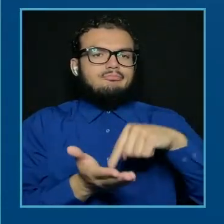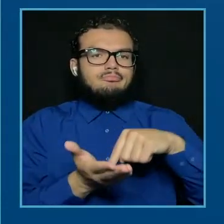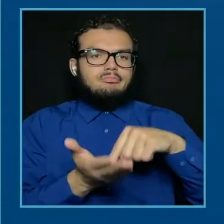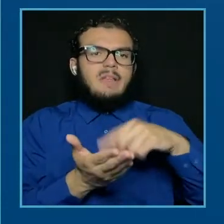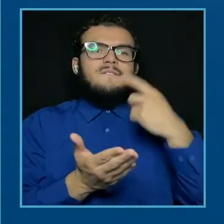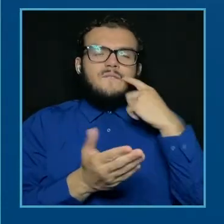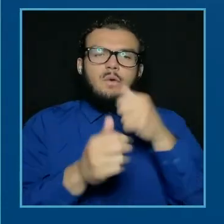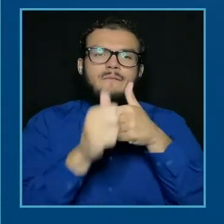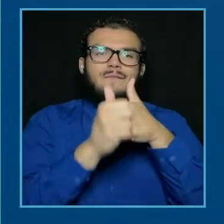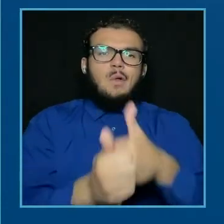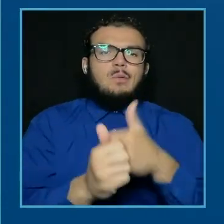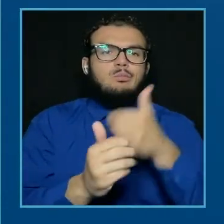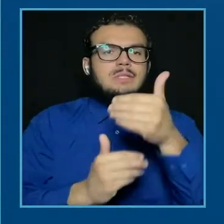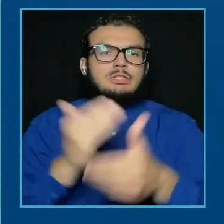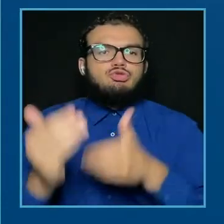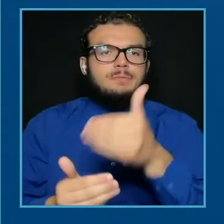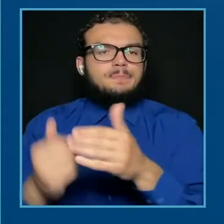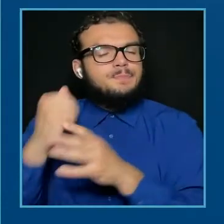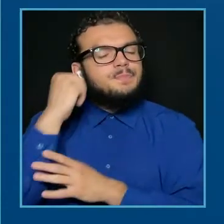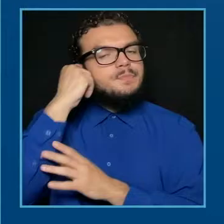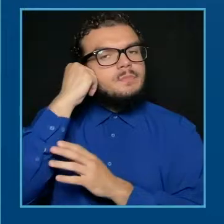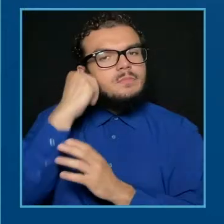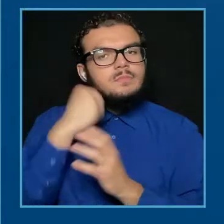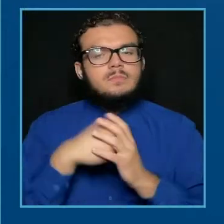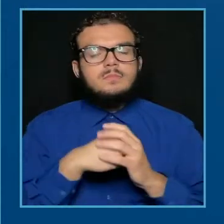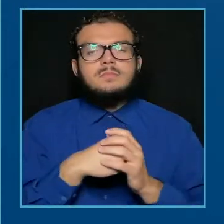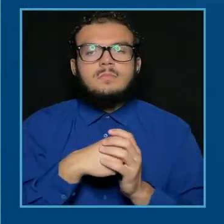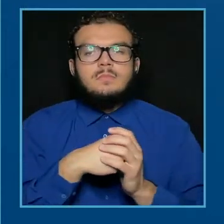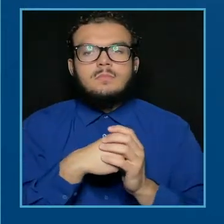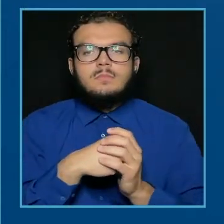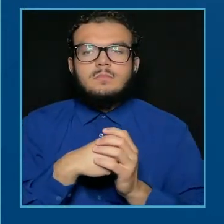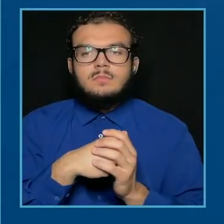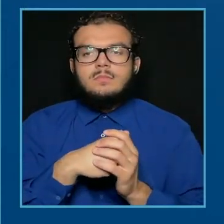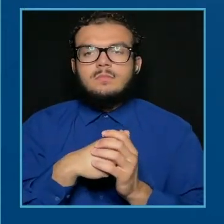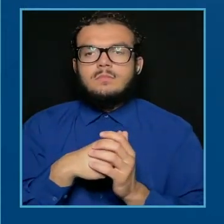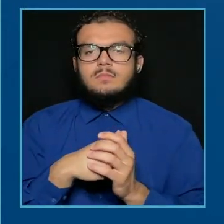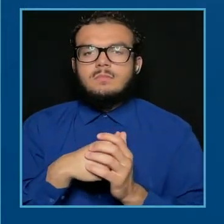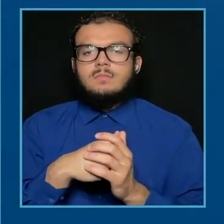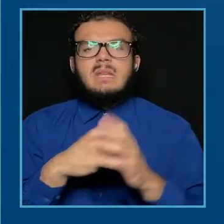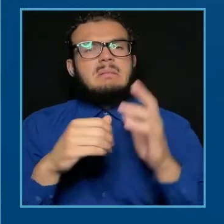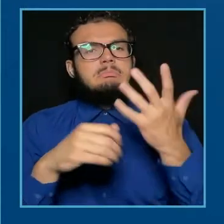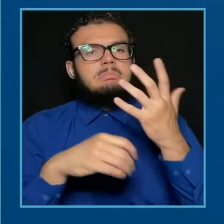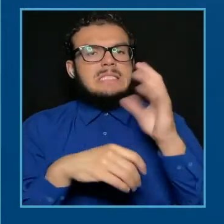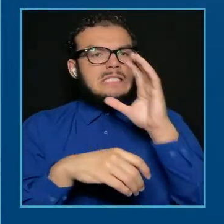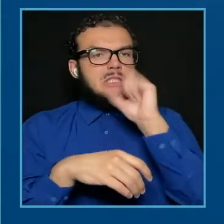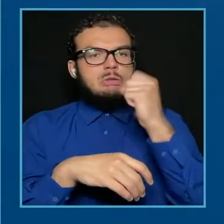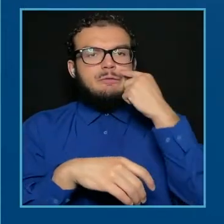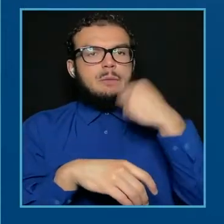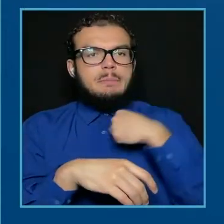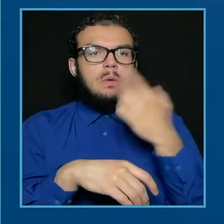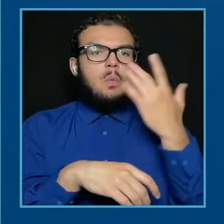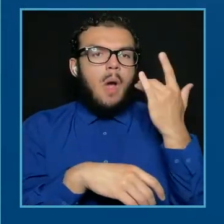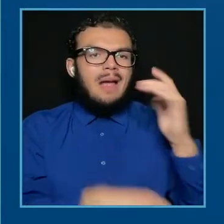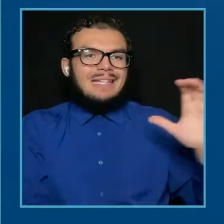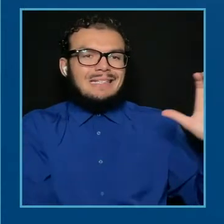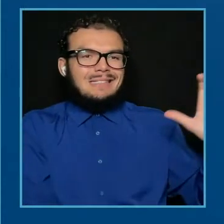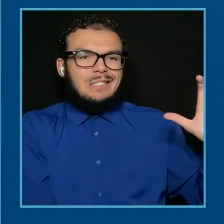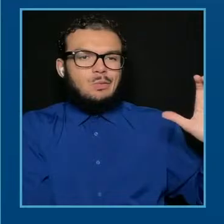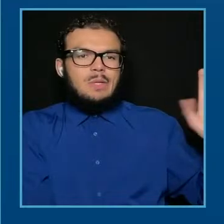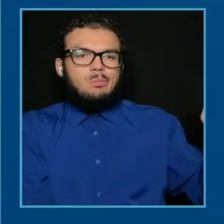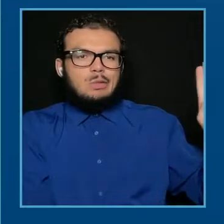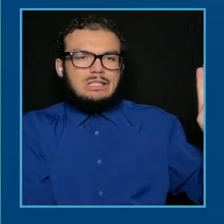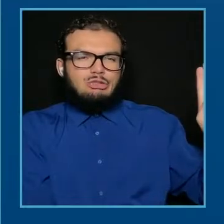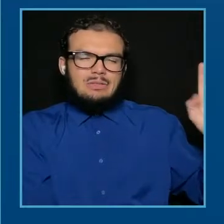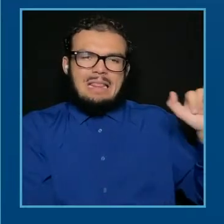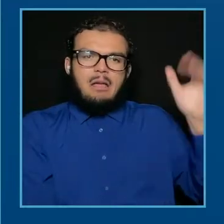so. And in that sense, it's kind of interesting to me because a continuing breach, the notion of it